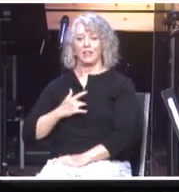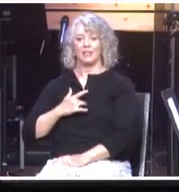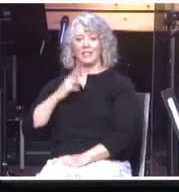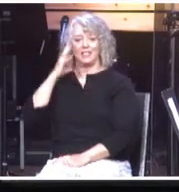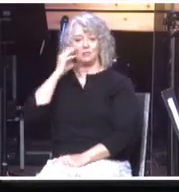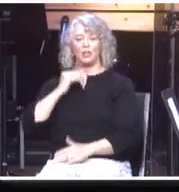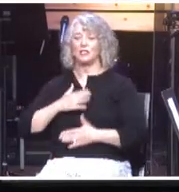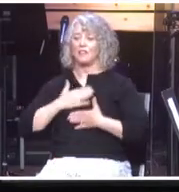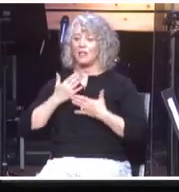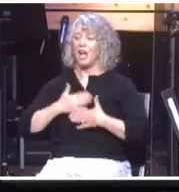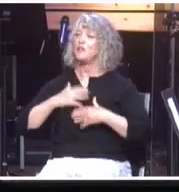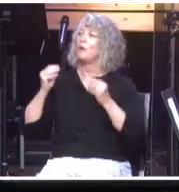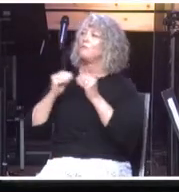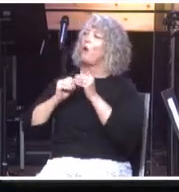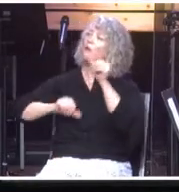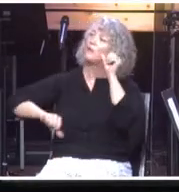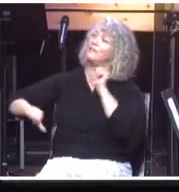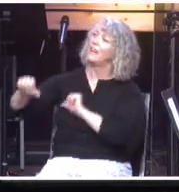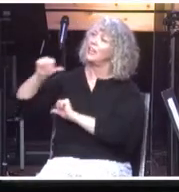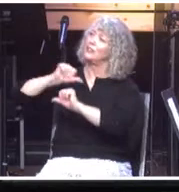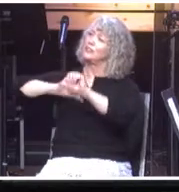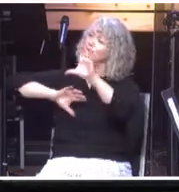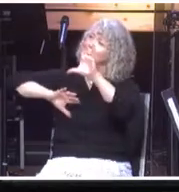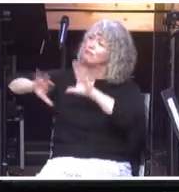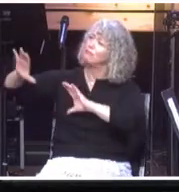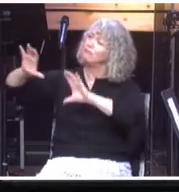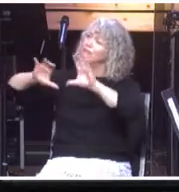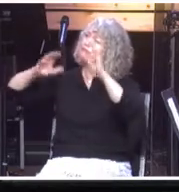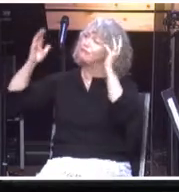The more we come into fellowship with Him,